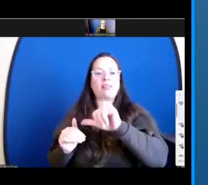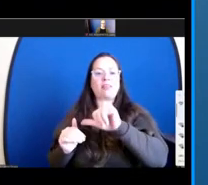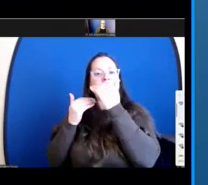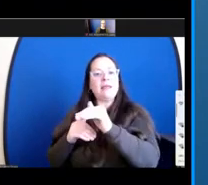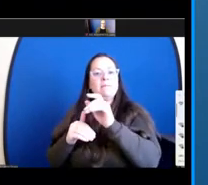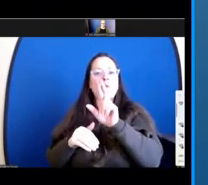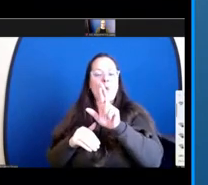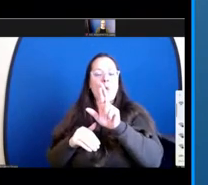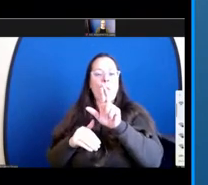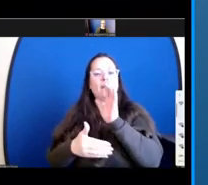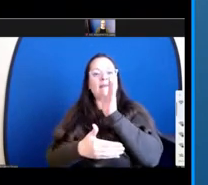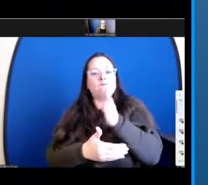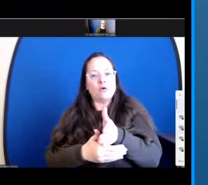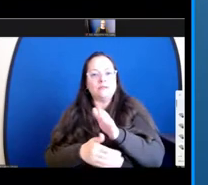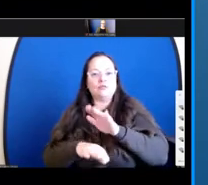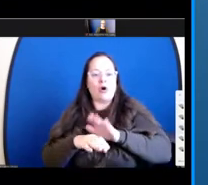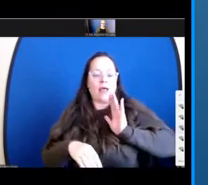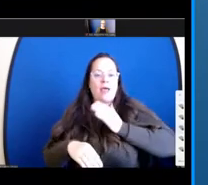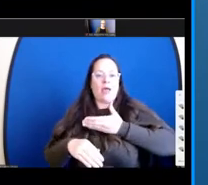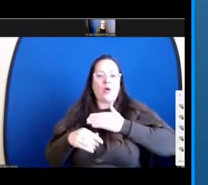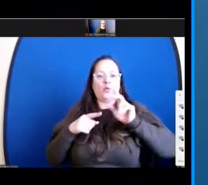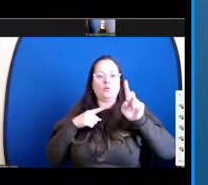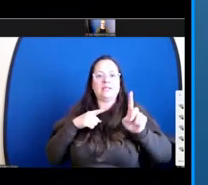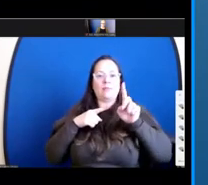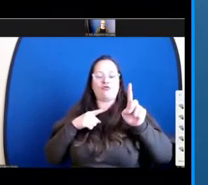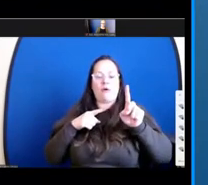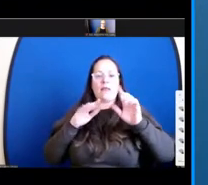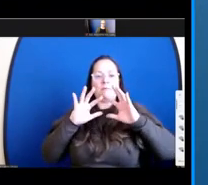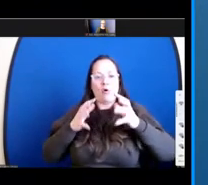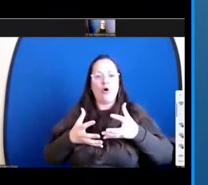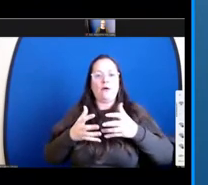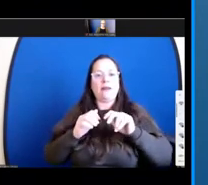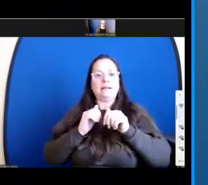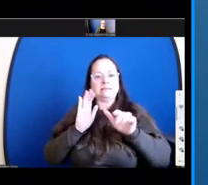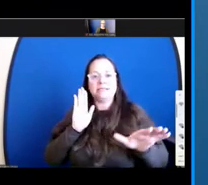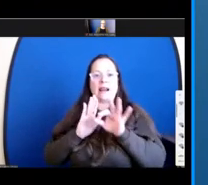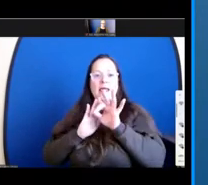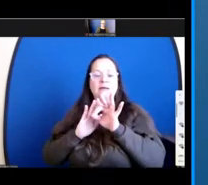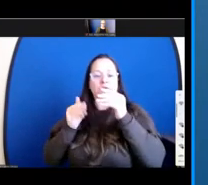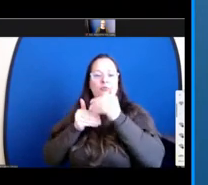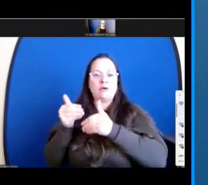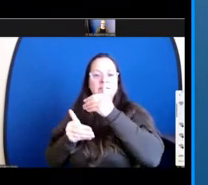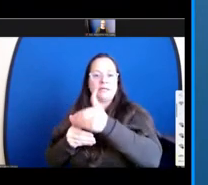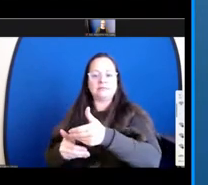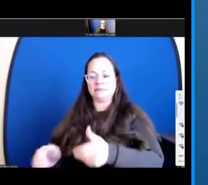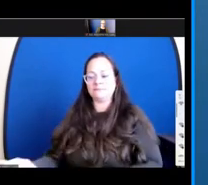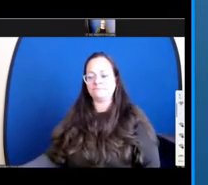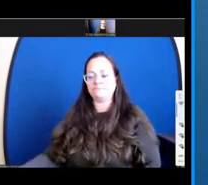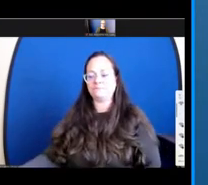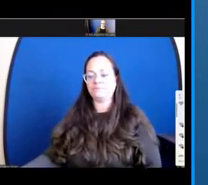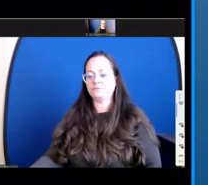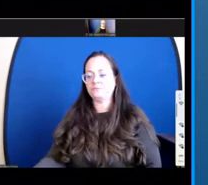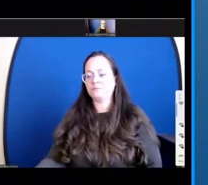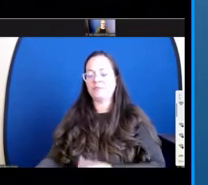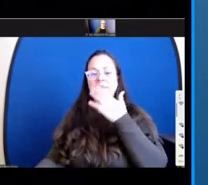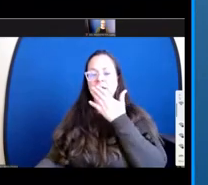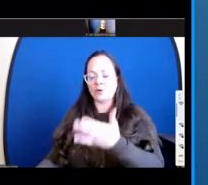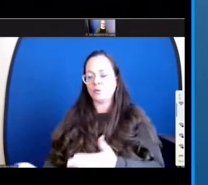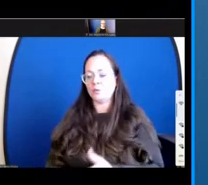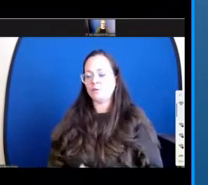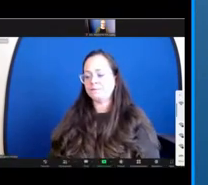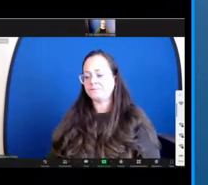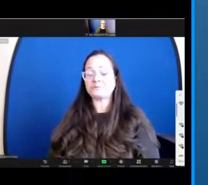to dictate how they select their nominees thank you Randy